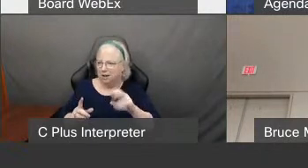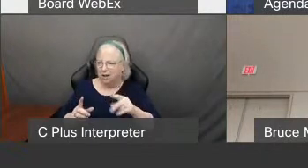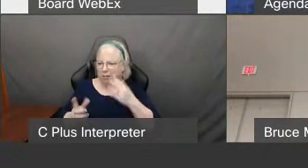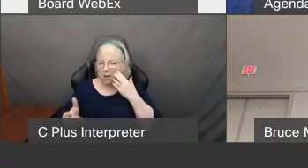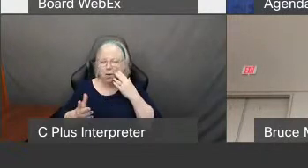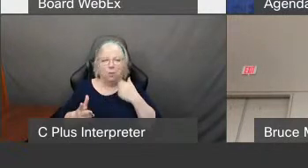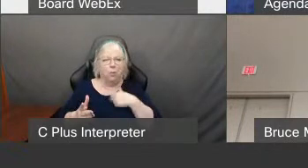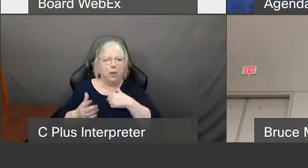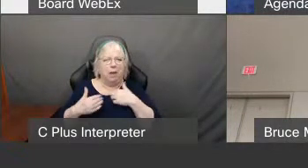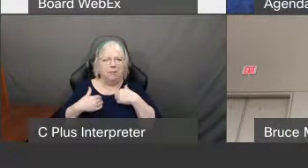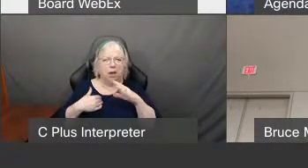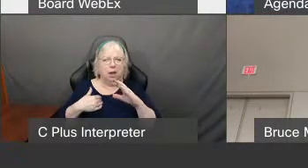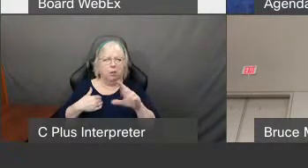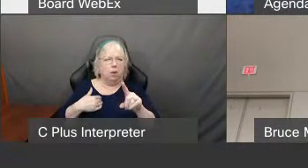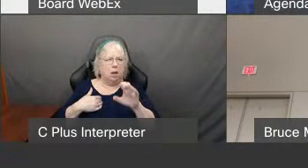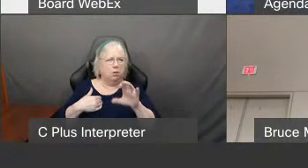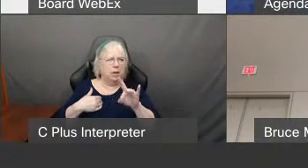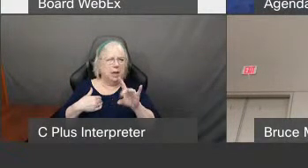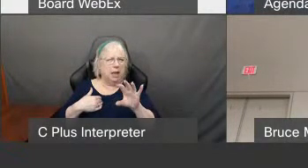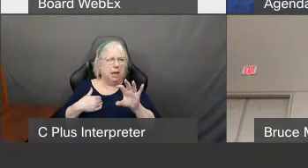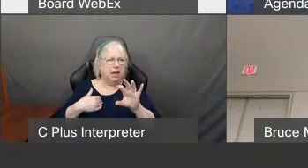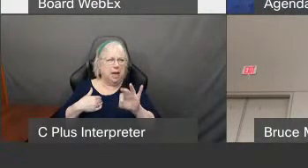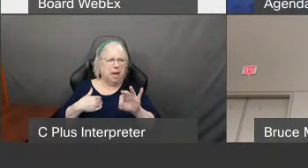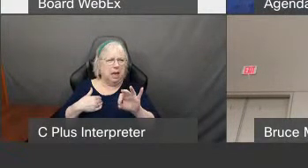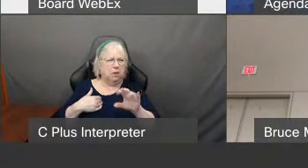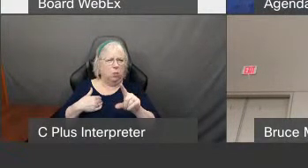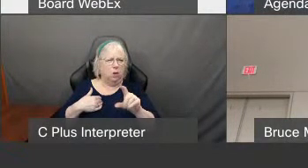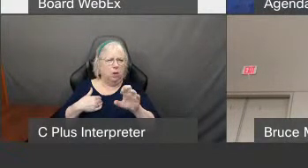have 189 or 90.